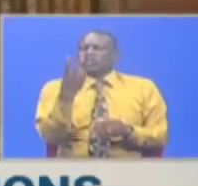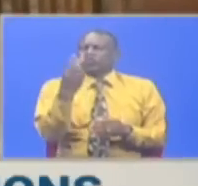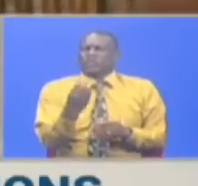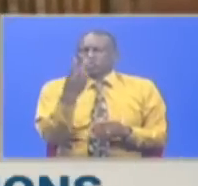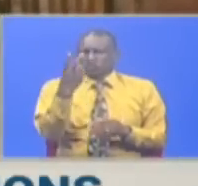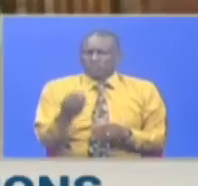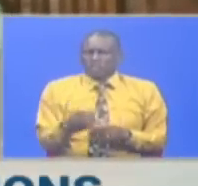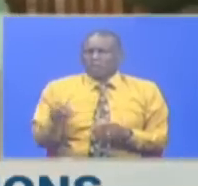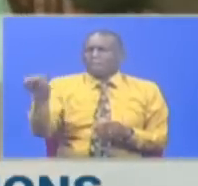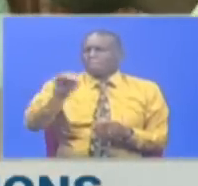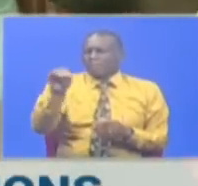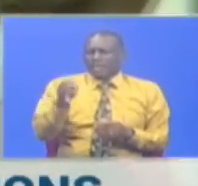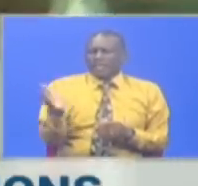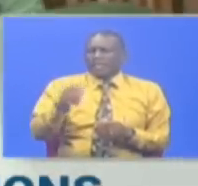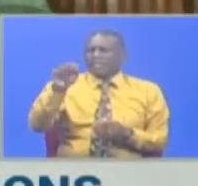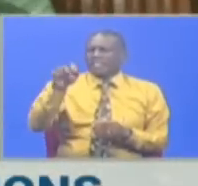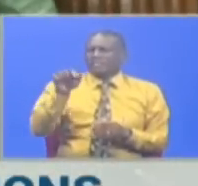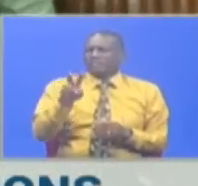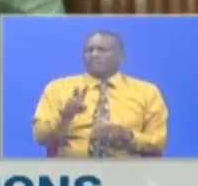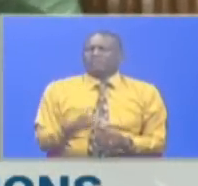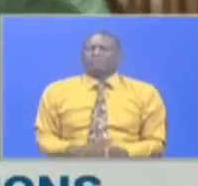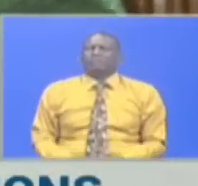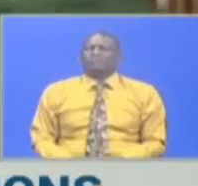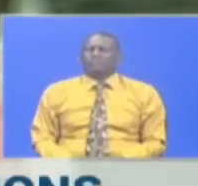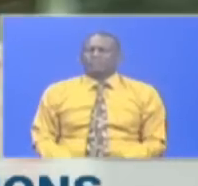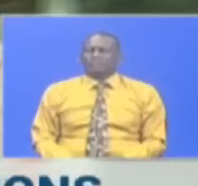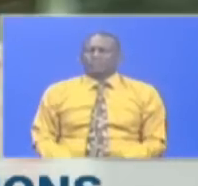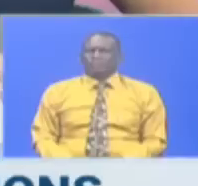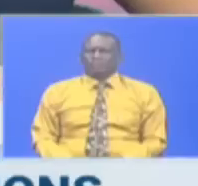Mel Miendo, NTV.